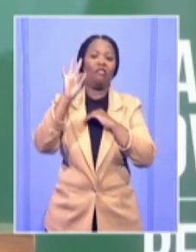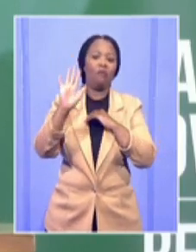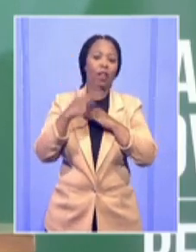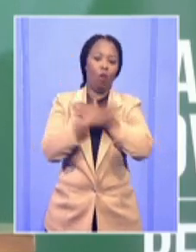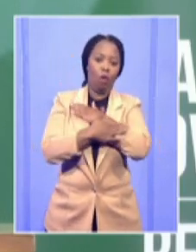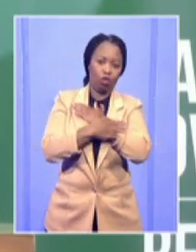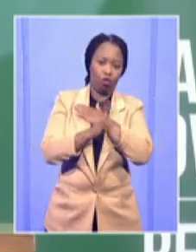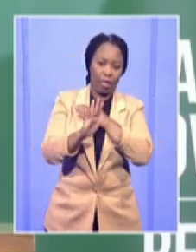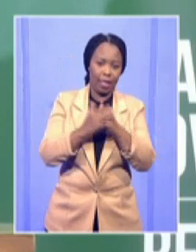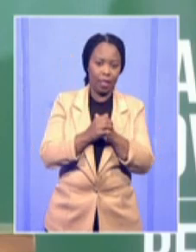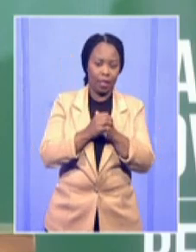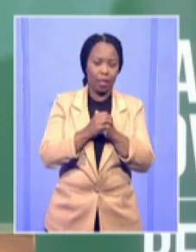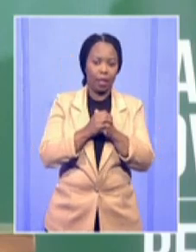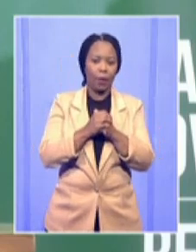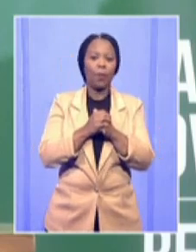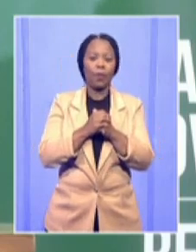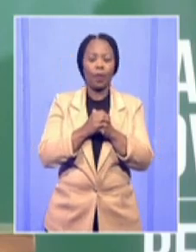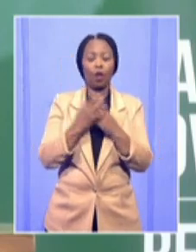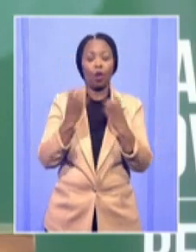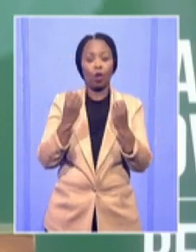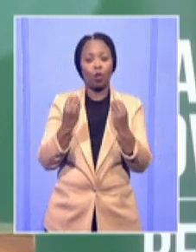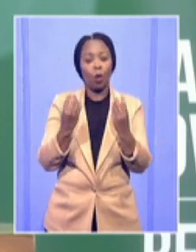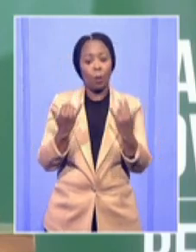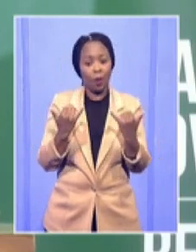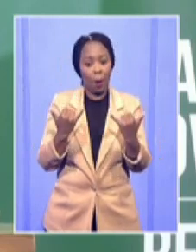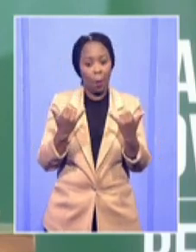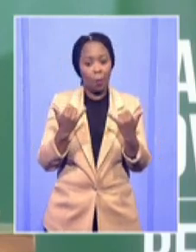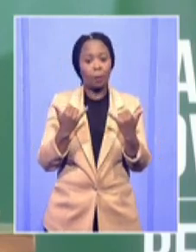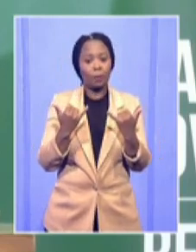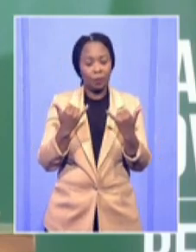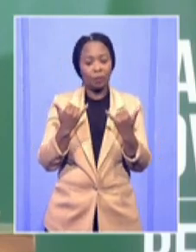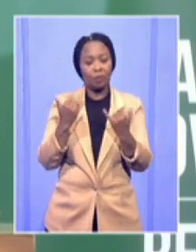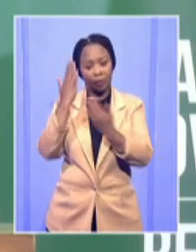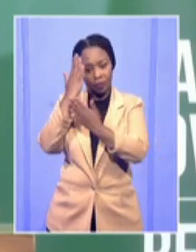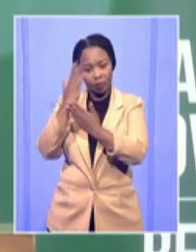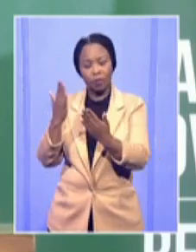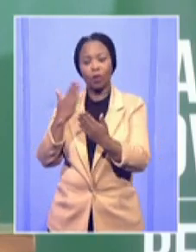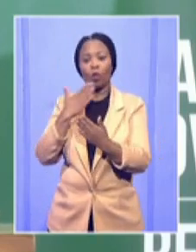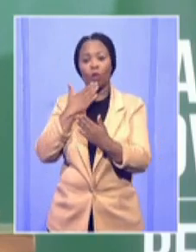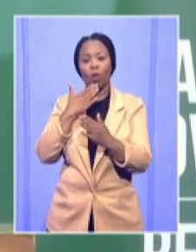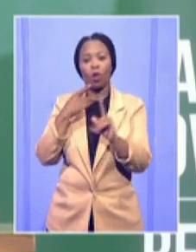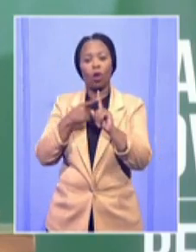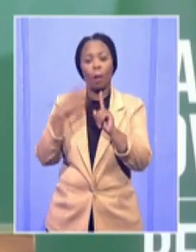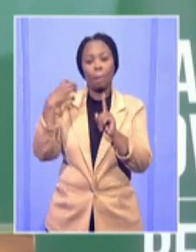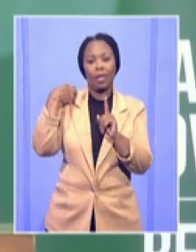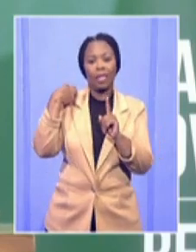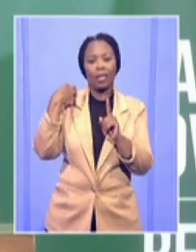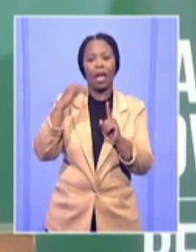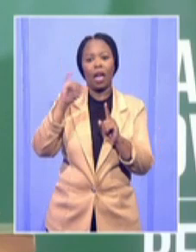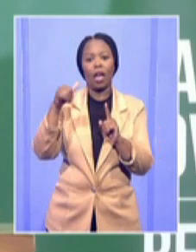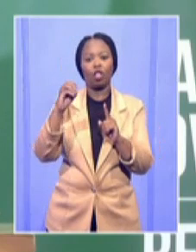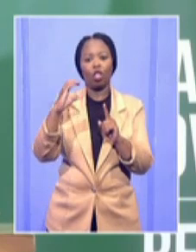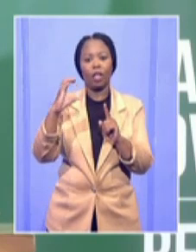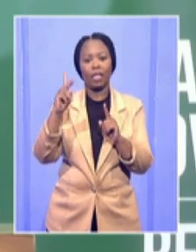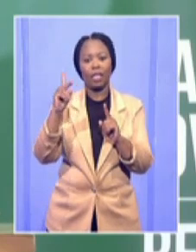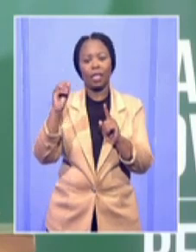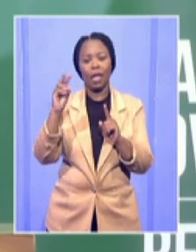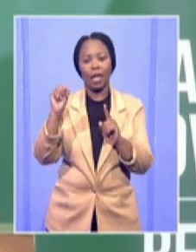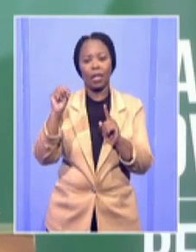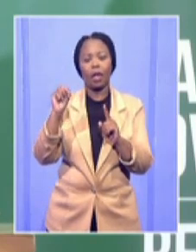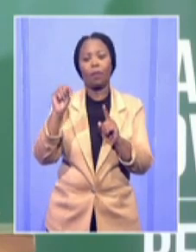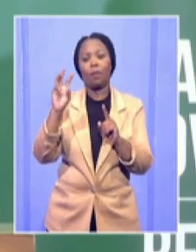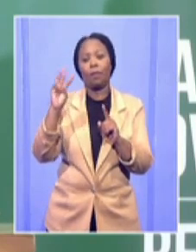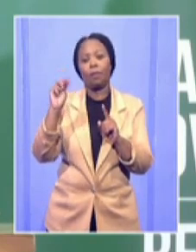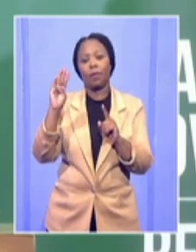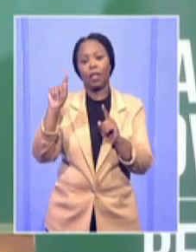I acknowledge the foresight of the late Minister Jackson Mthembu May his soul rest in peace, and the